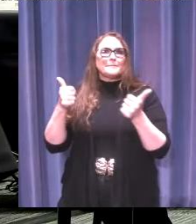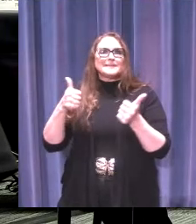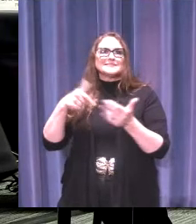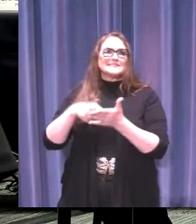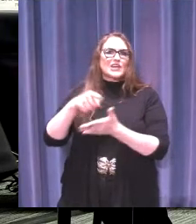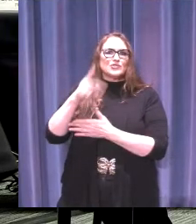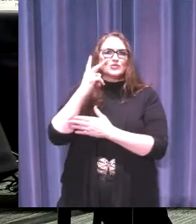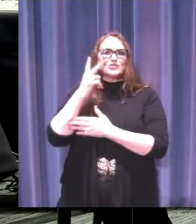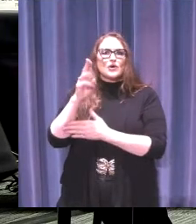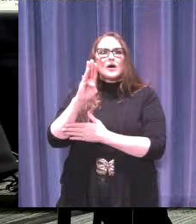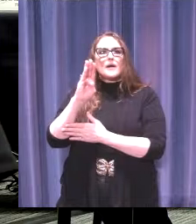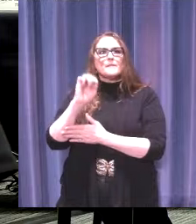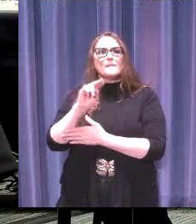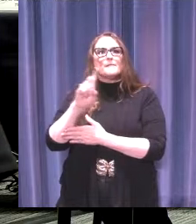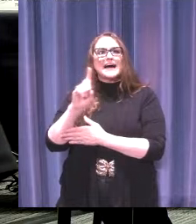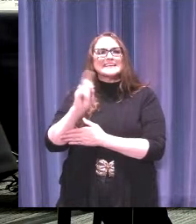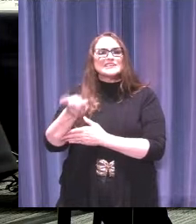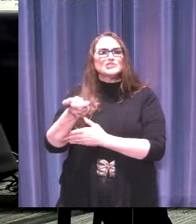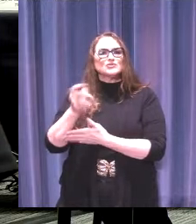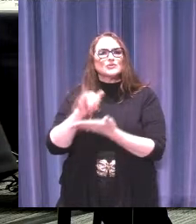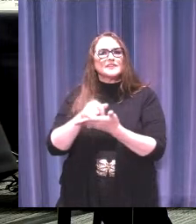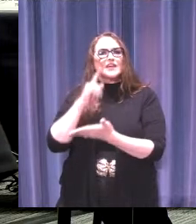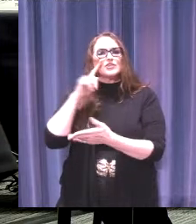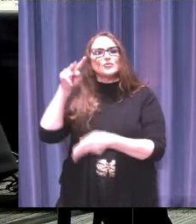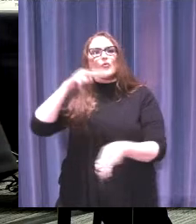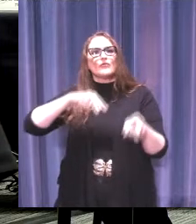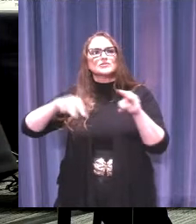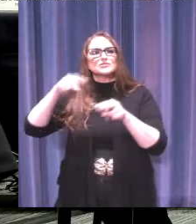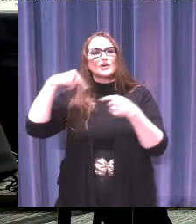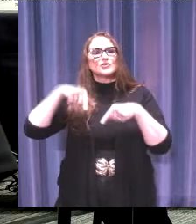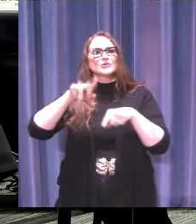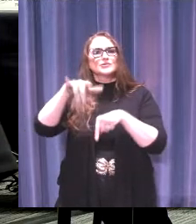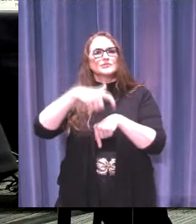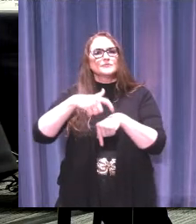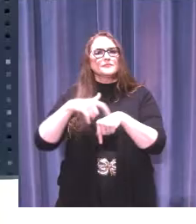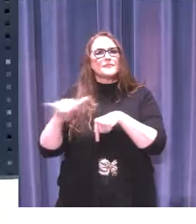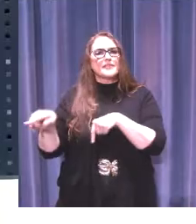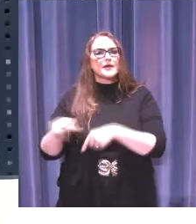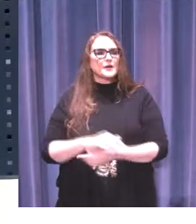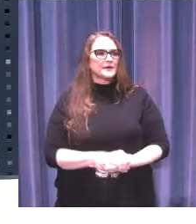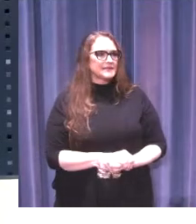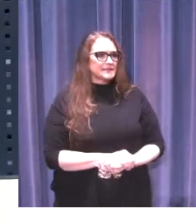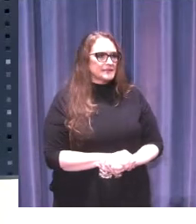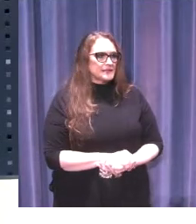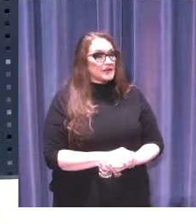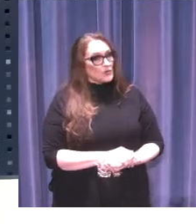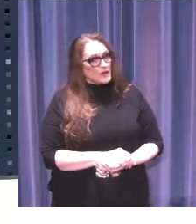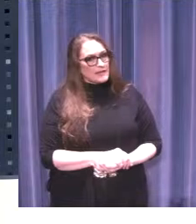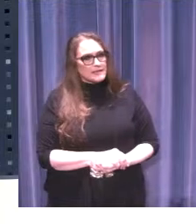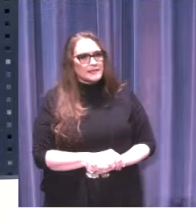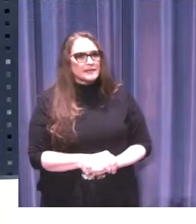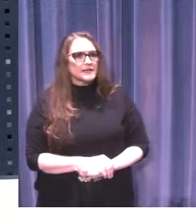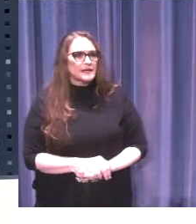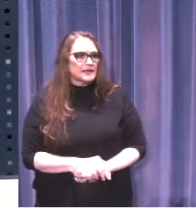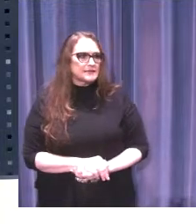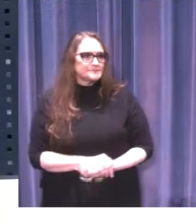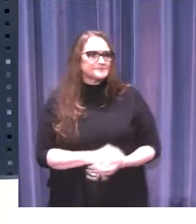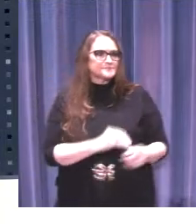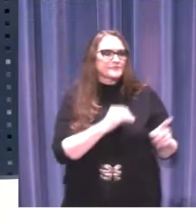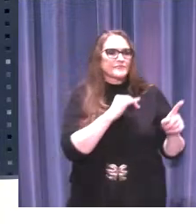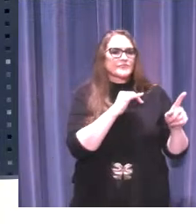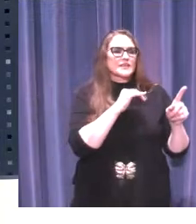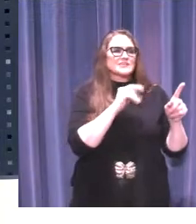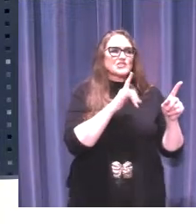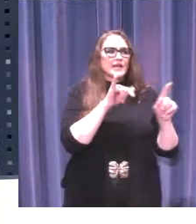saw, bond issuance, that you oversaw during your tenure there? Well, at GM, I did a